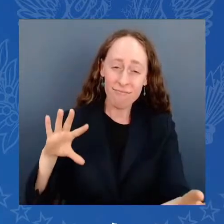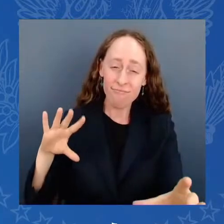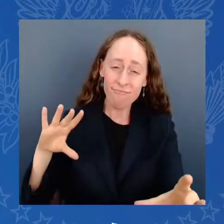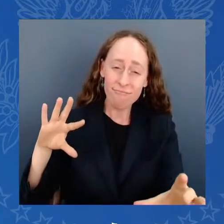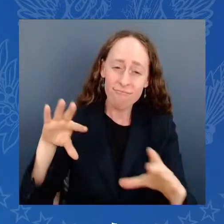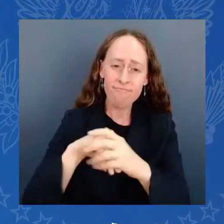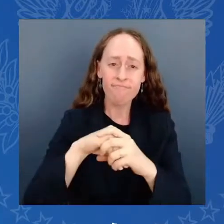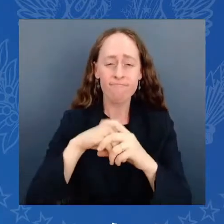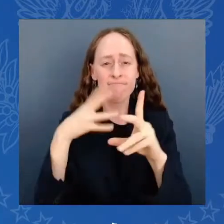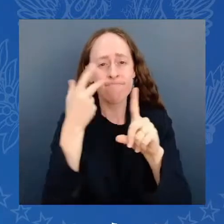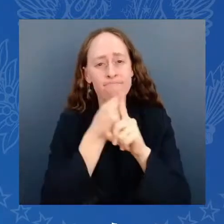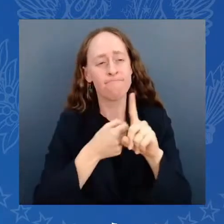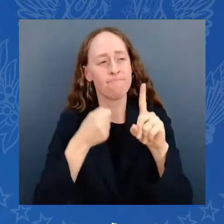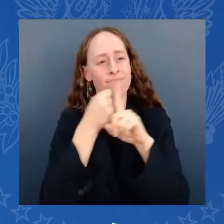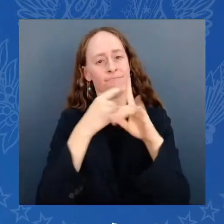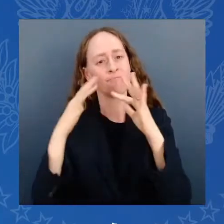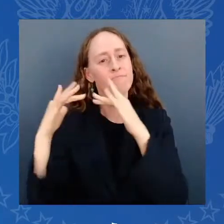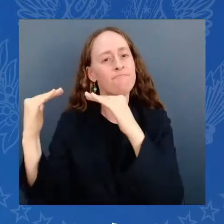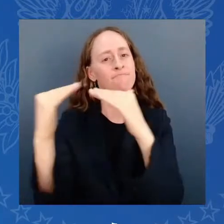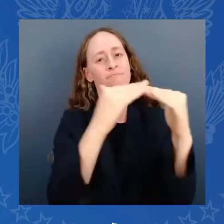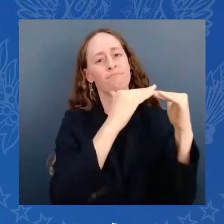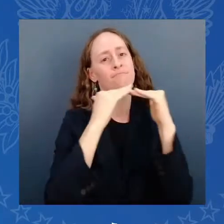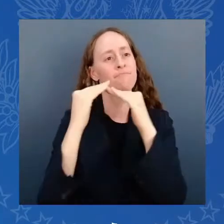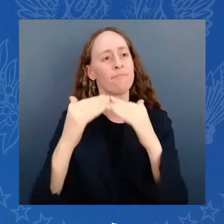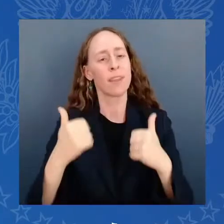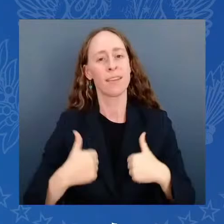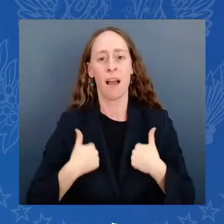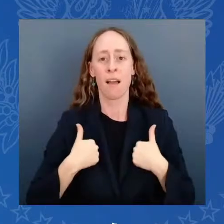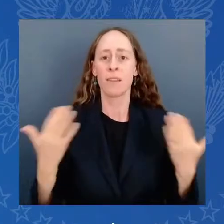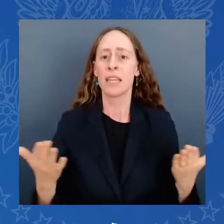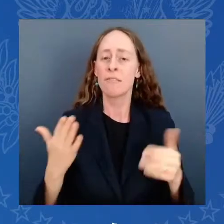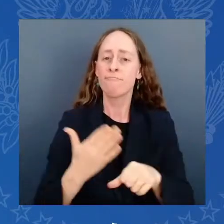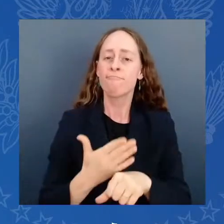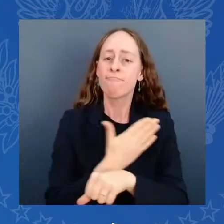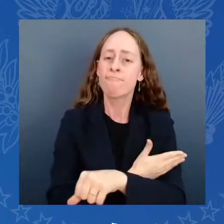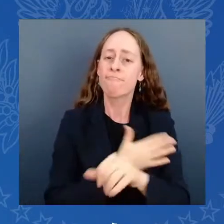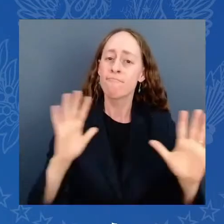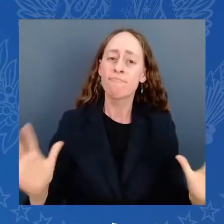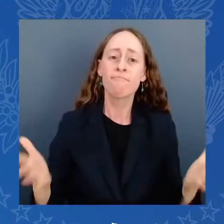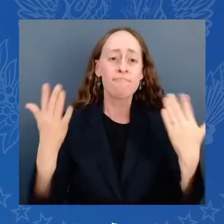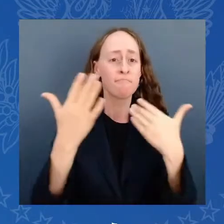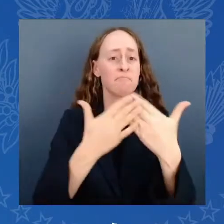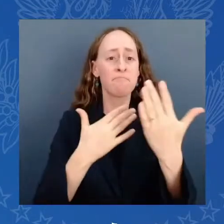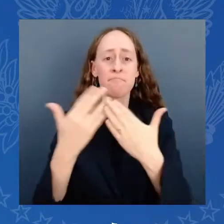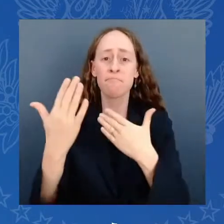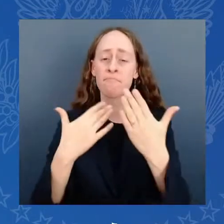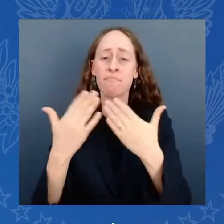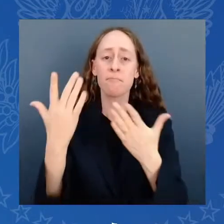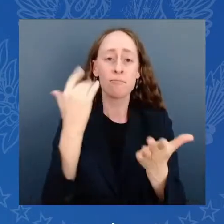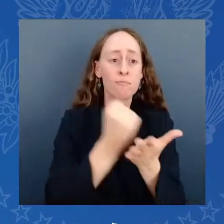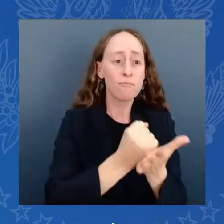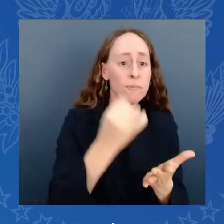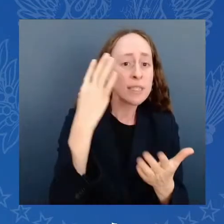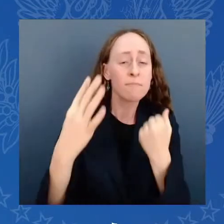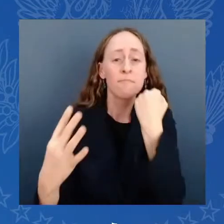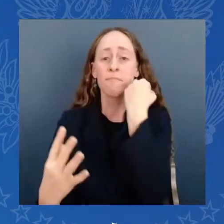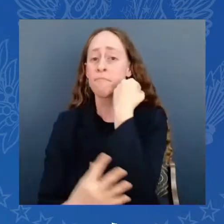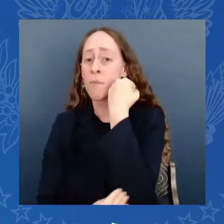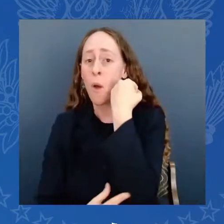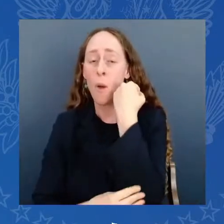them, rich, poor, black, white, red, green, gay, straight, whatever we are. And I'm